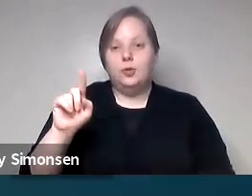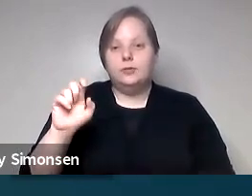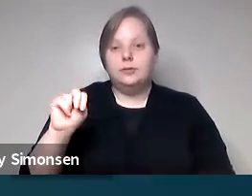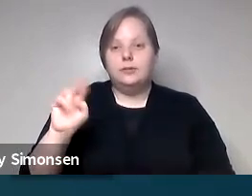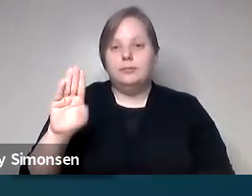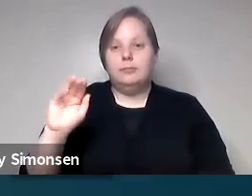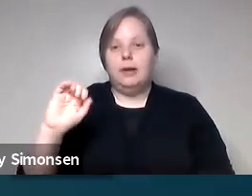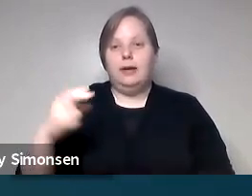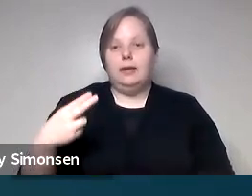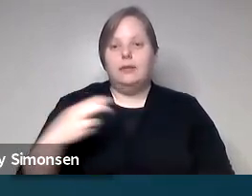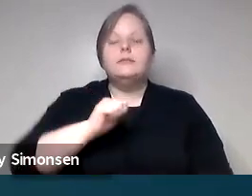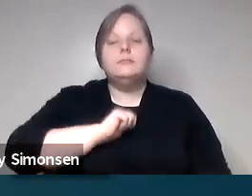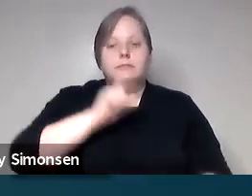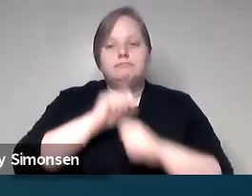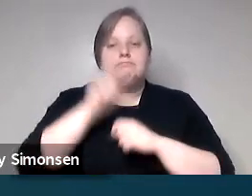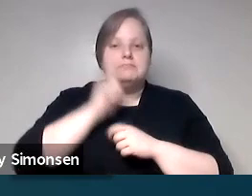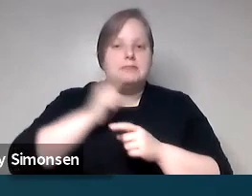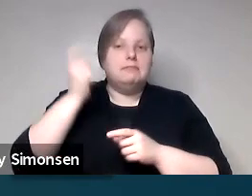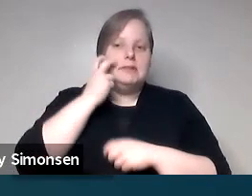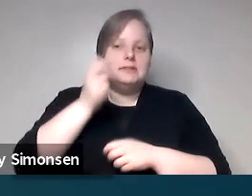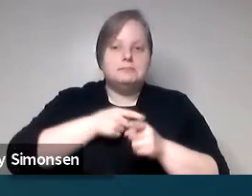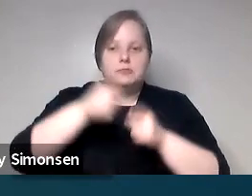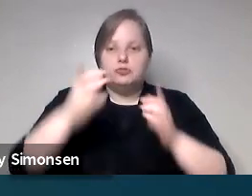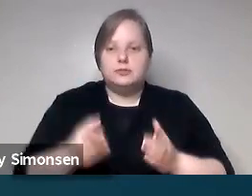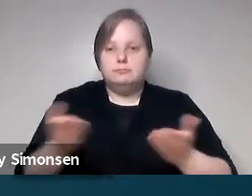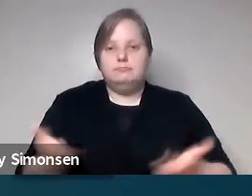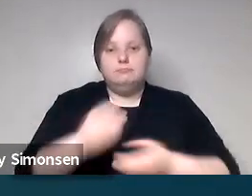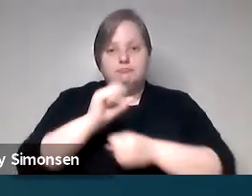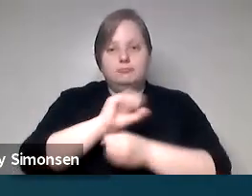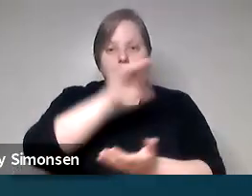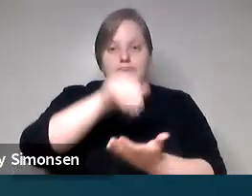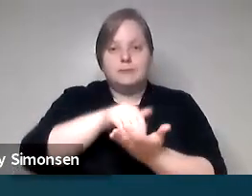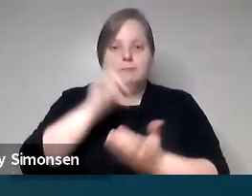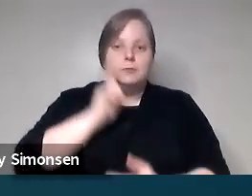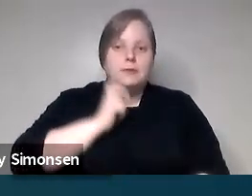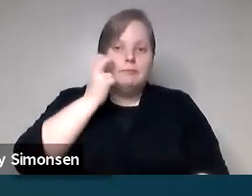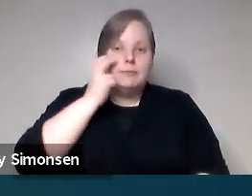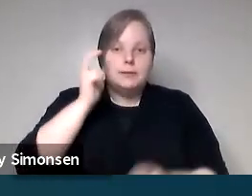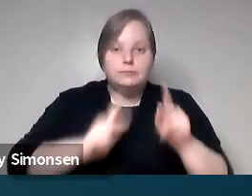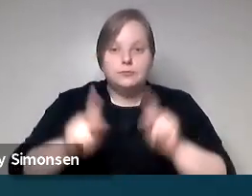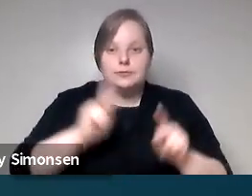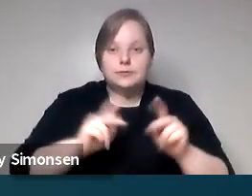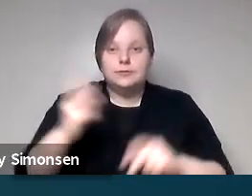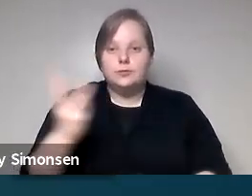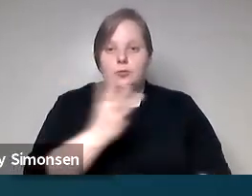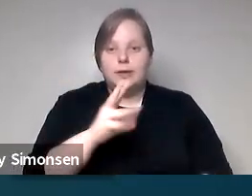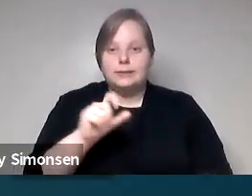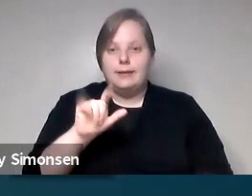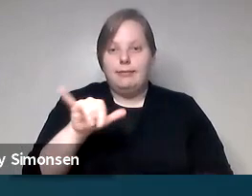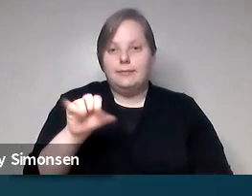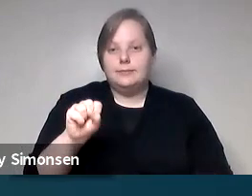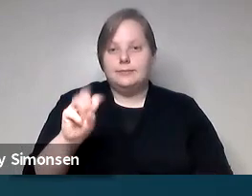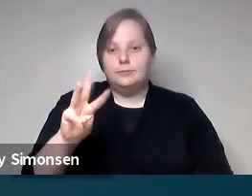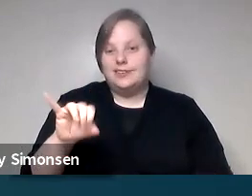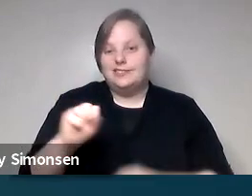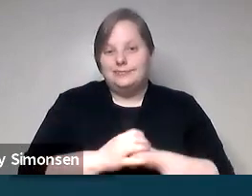specialist here at the Center for Deafblind Persons in West Allis, Wisconsin. Welcome